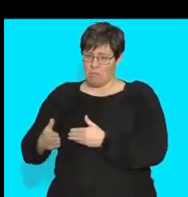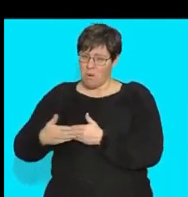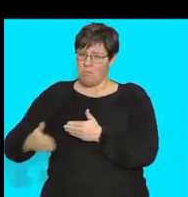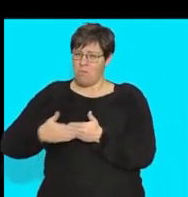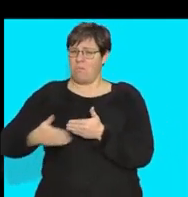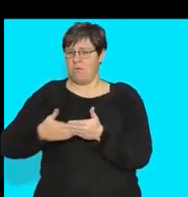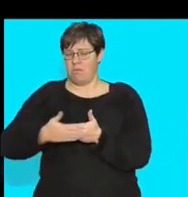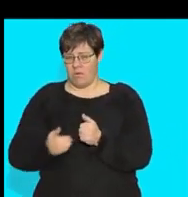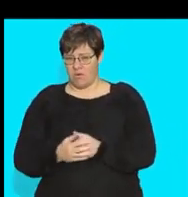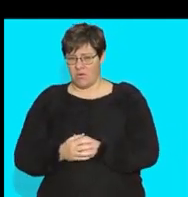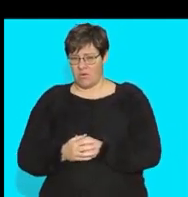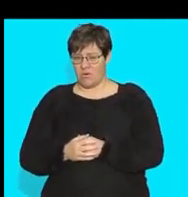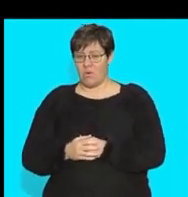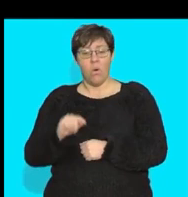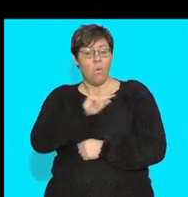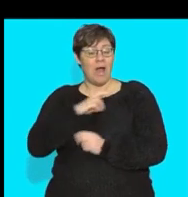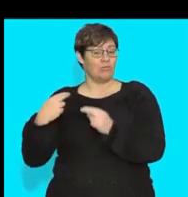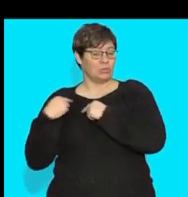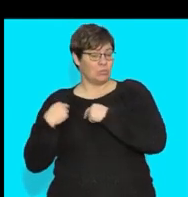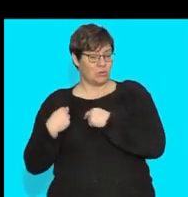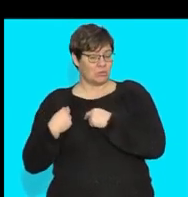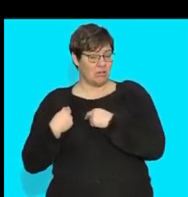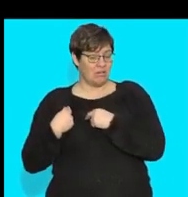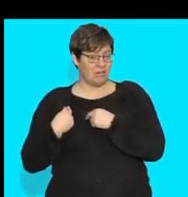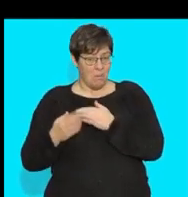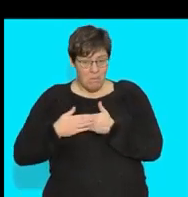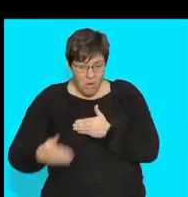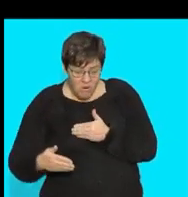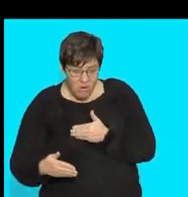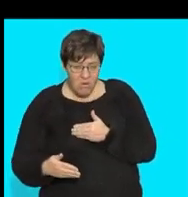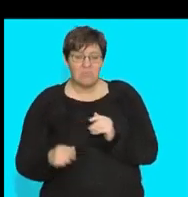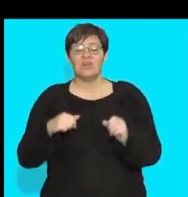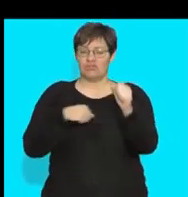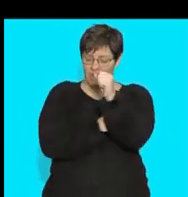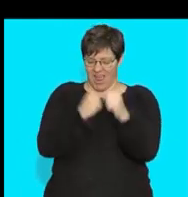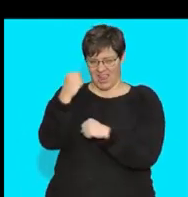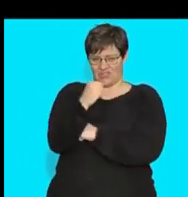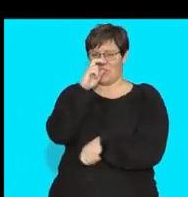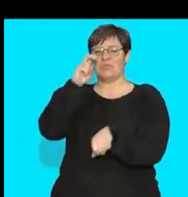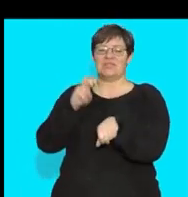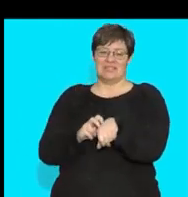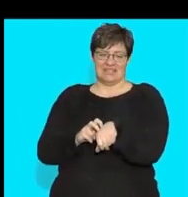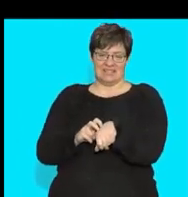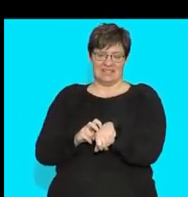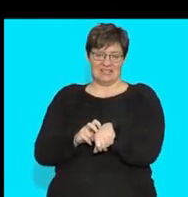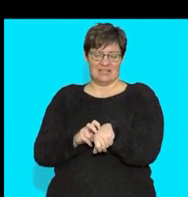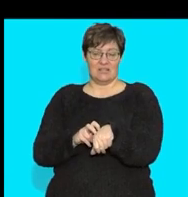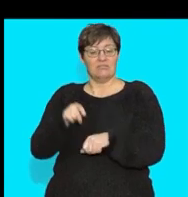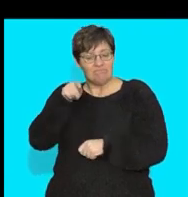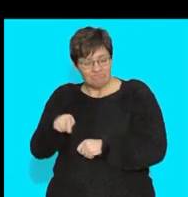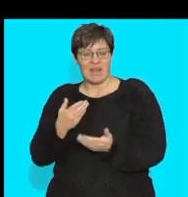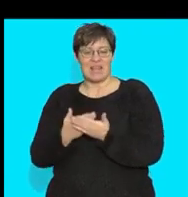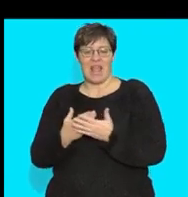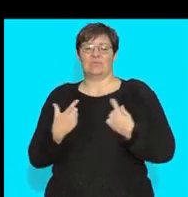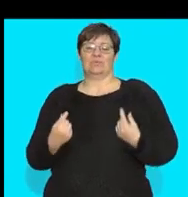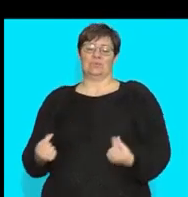right? And because it has to do more, it needs to have these structures which enable it to